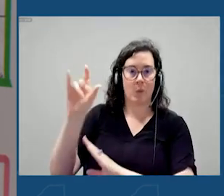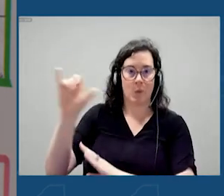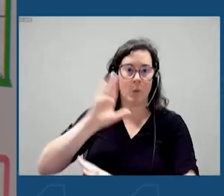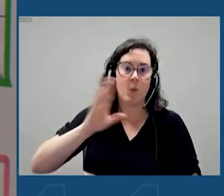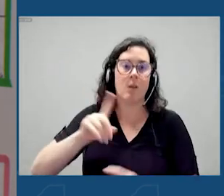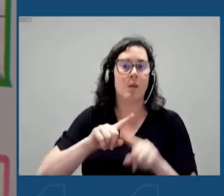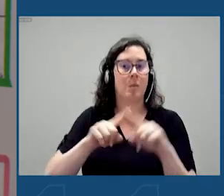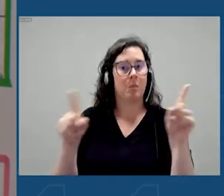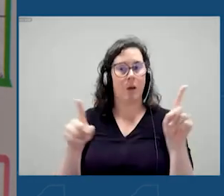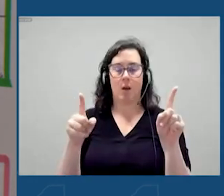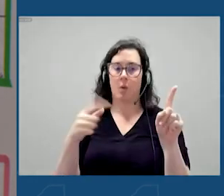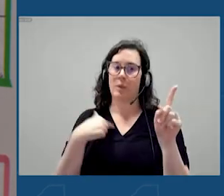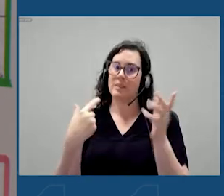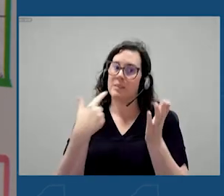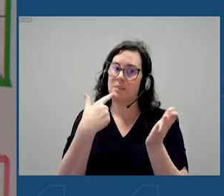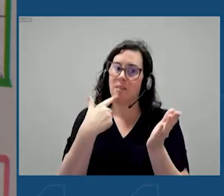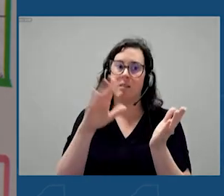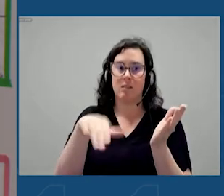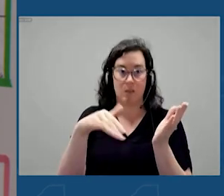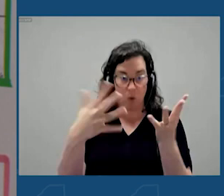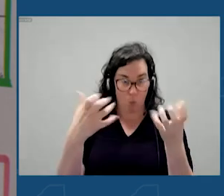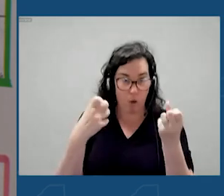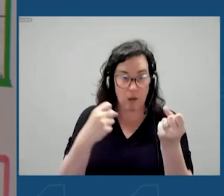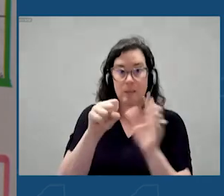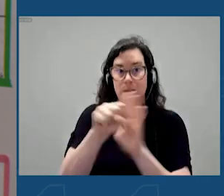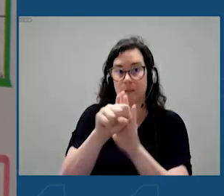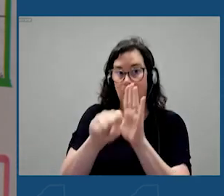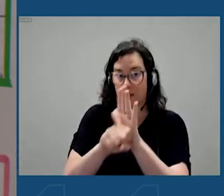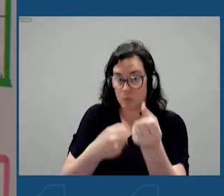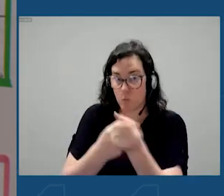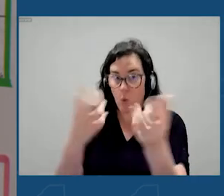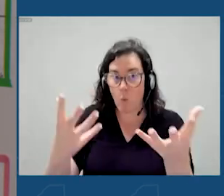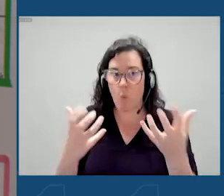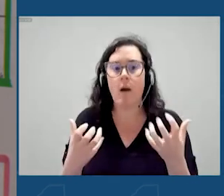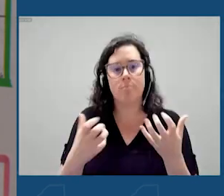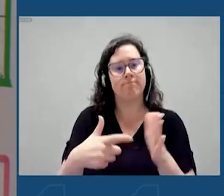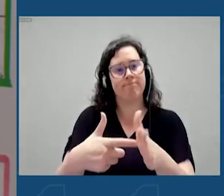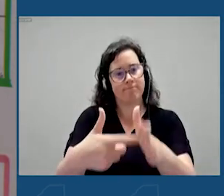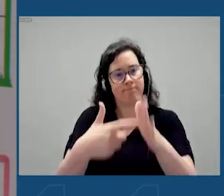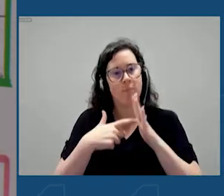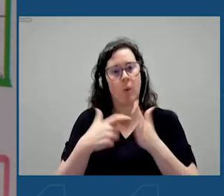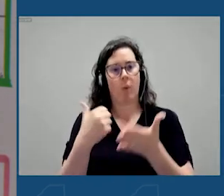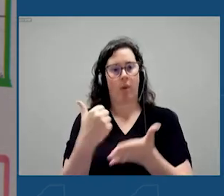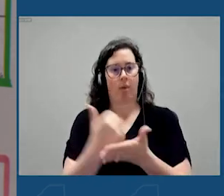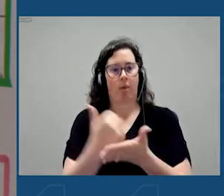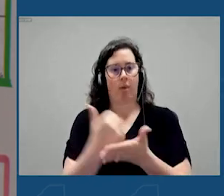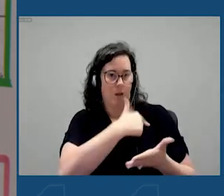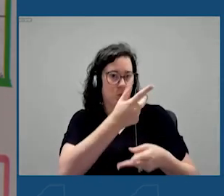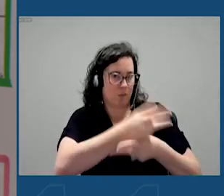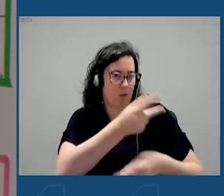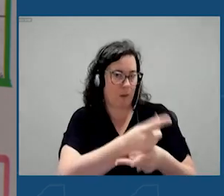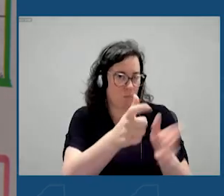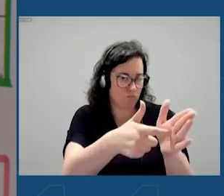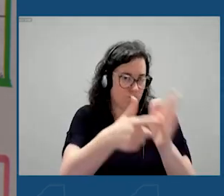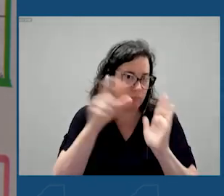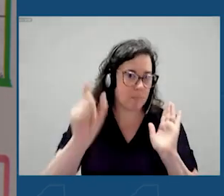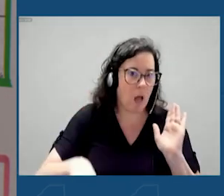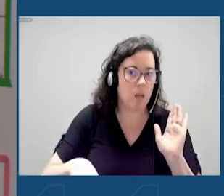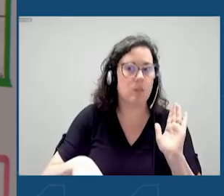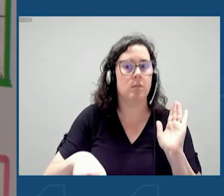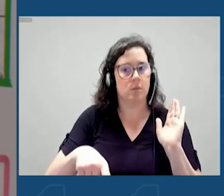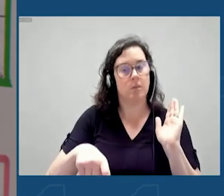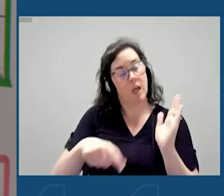as a condition of getting state support, you also need to help with us with childcare. In that sense, you're helping